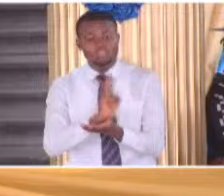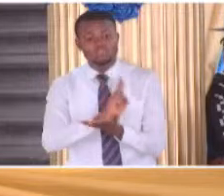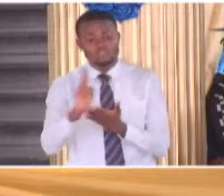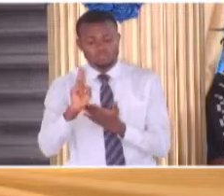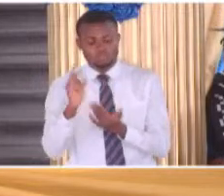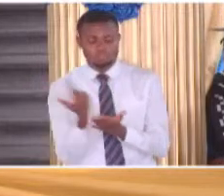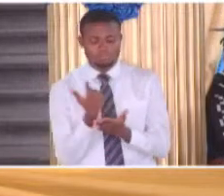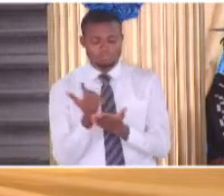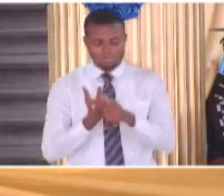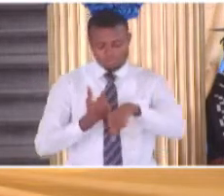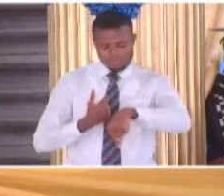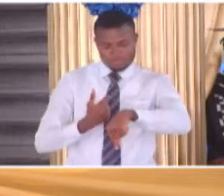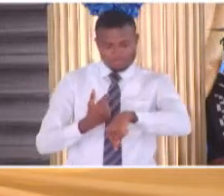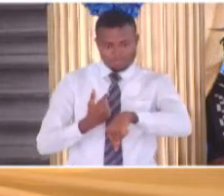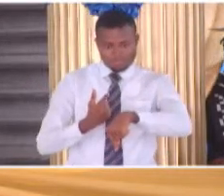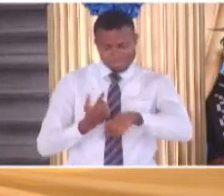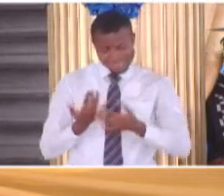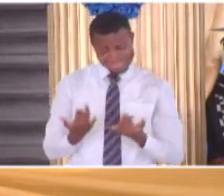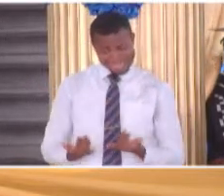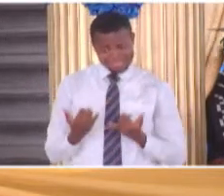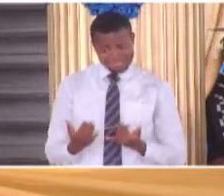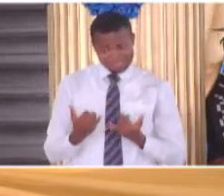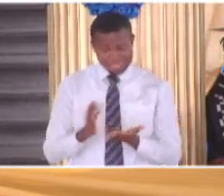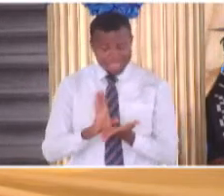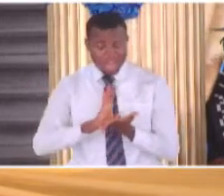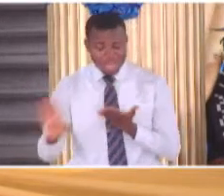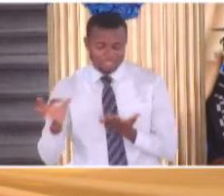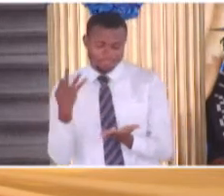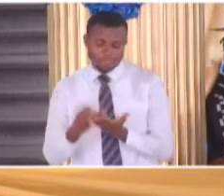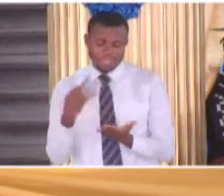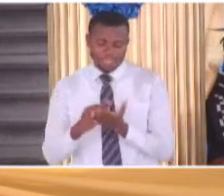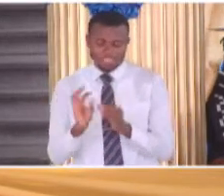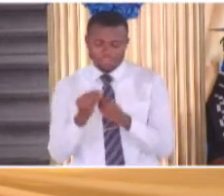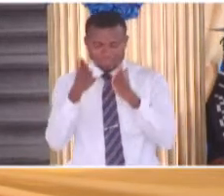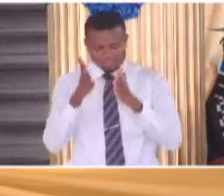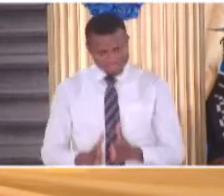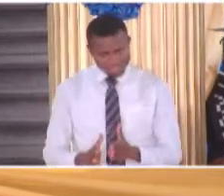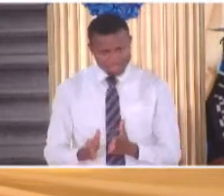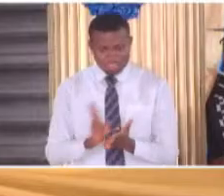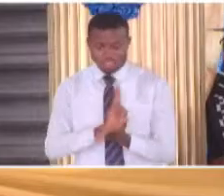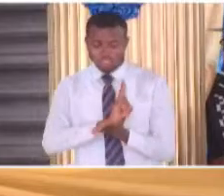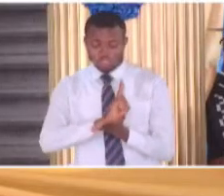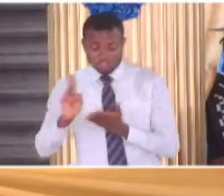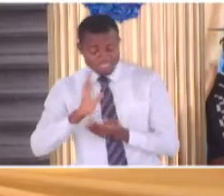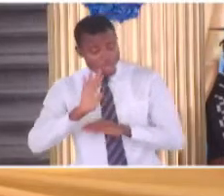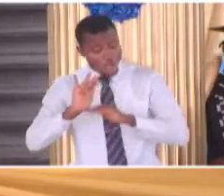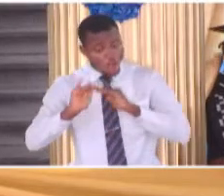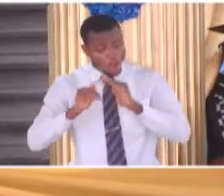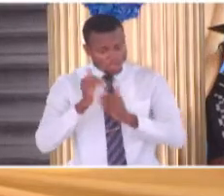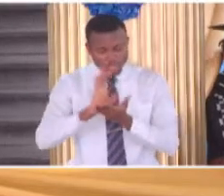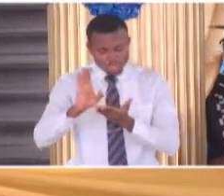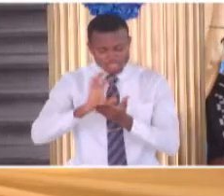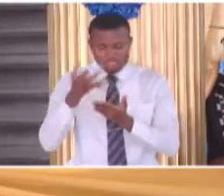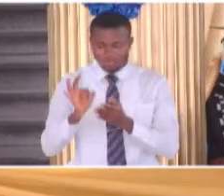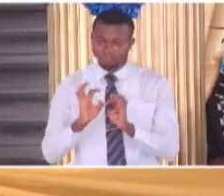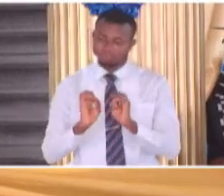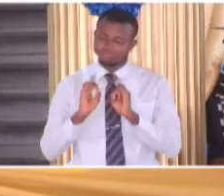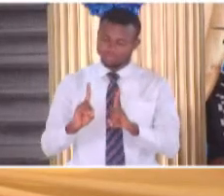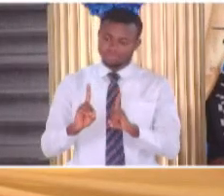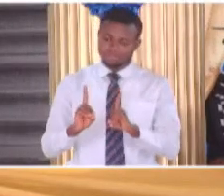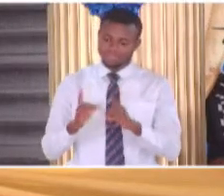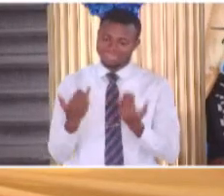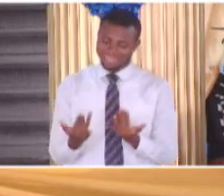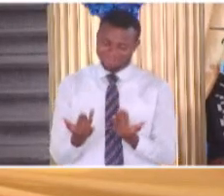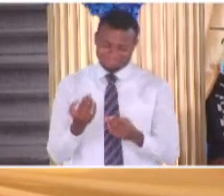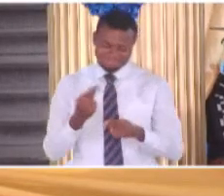Ghana. He's currently the College Finance Officer in the University's College of Education. Mr.